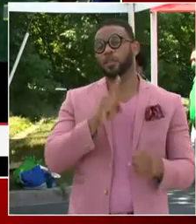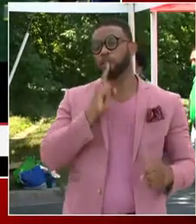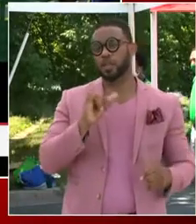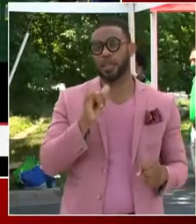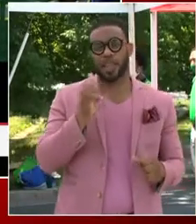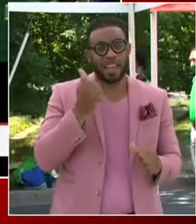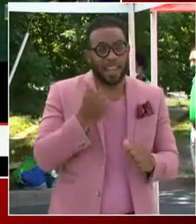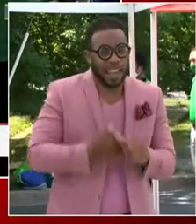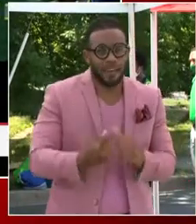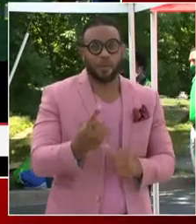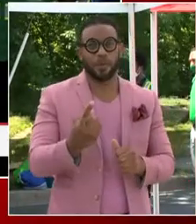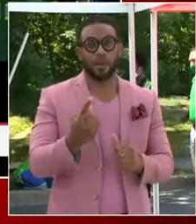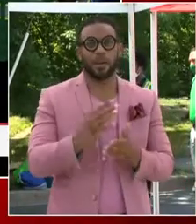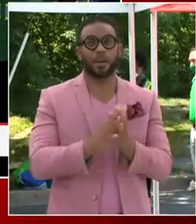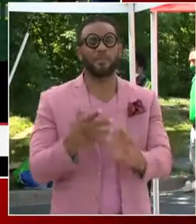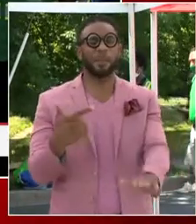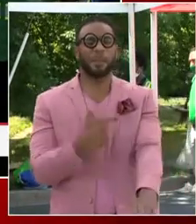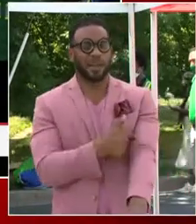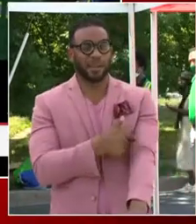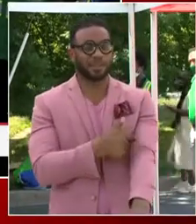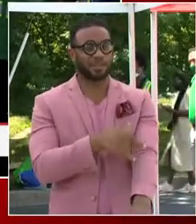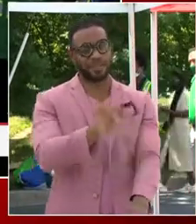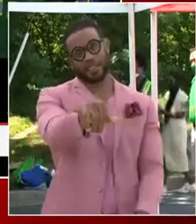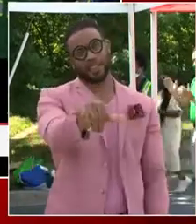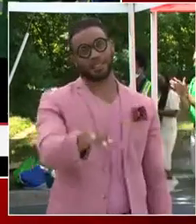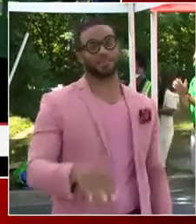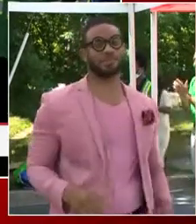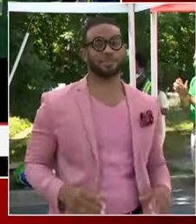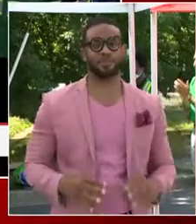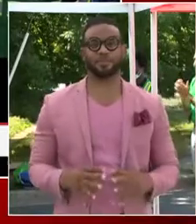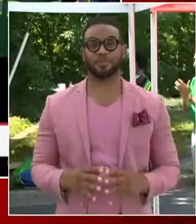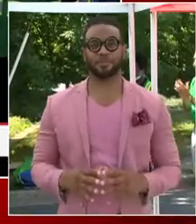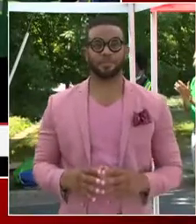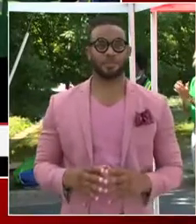that everybody gets vaccinated.